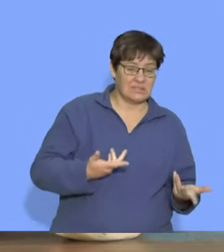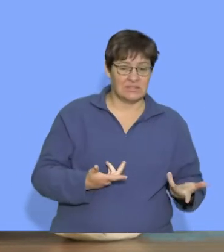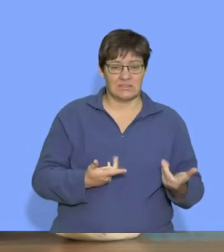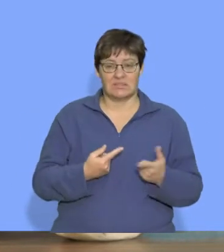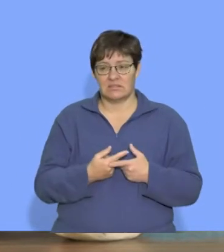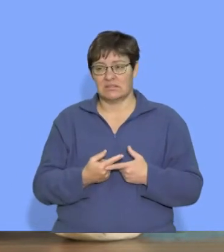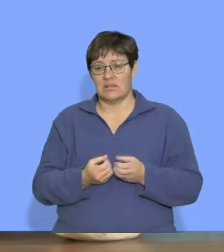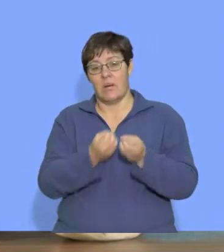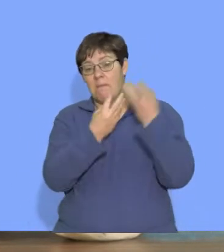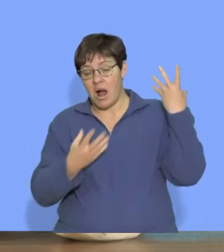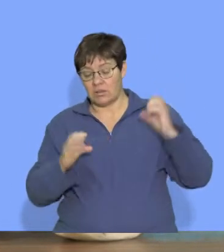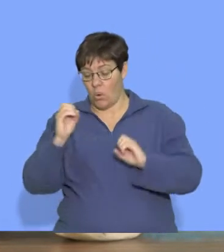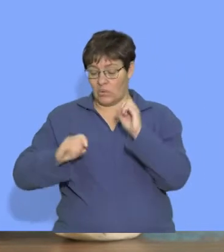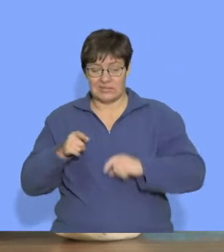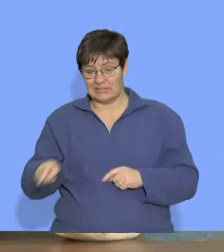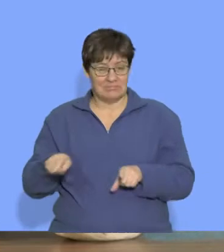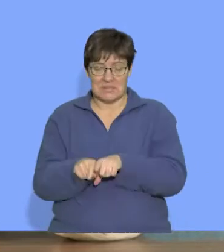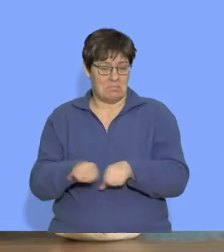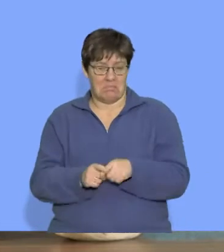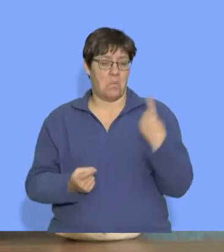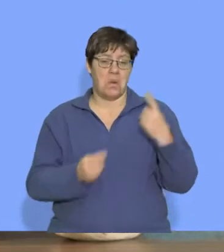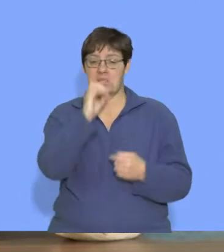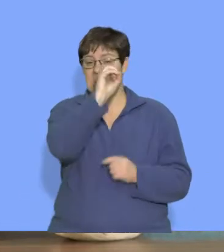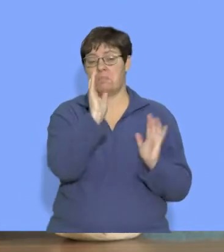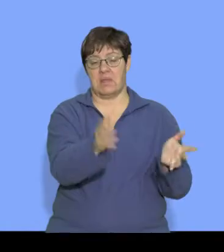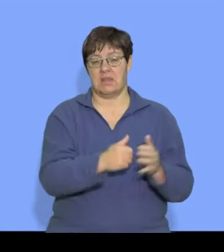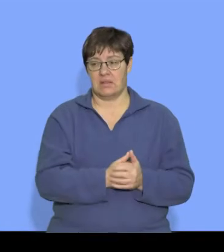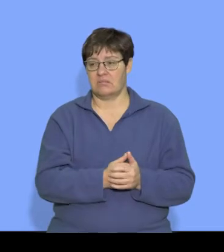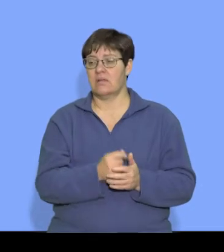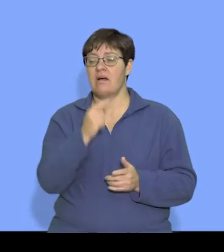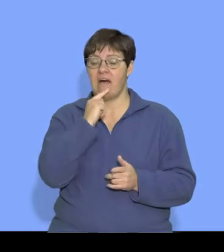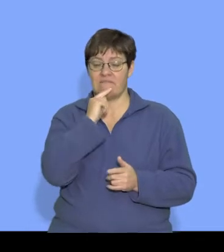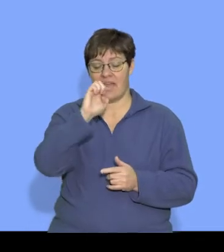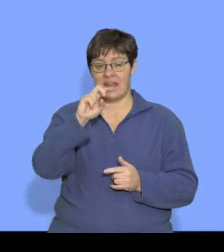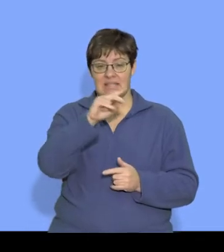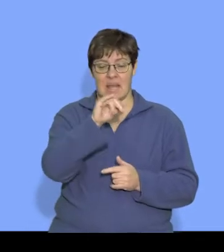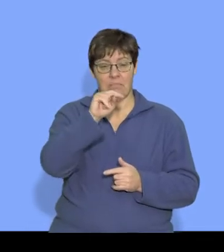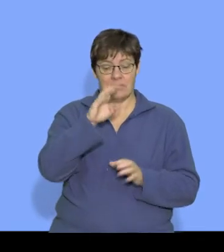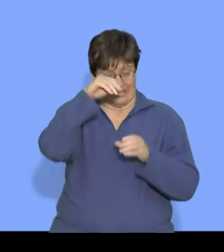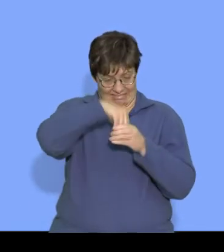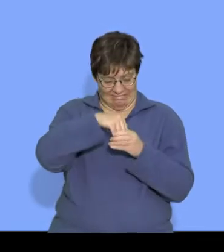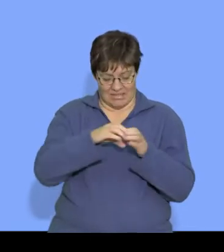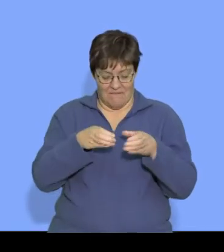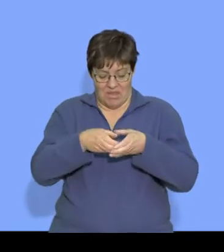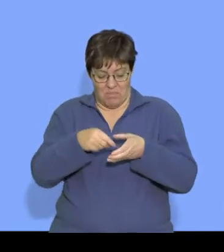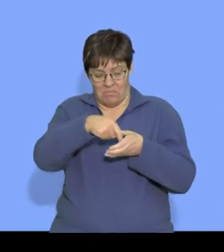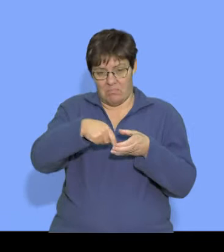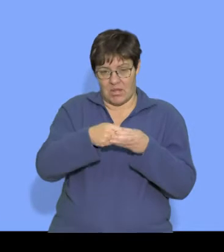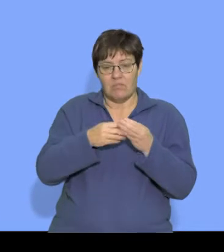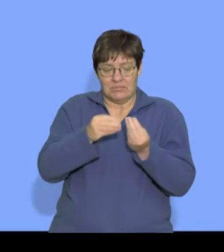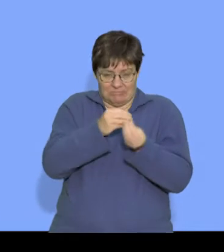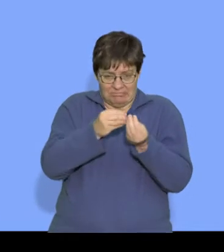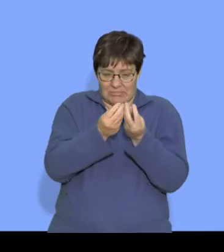like a multicellular organism has. So it will rely on enzymes that are produced within the vacuole